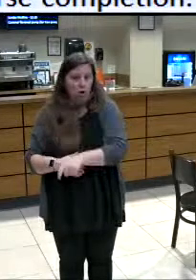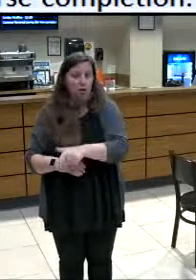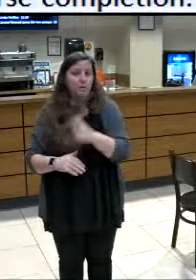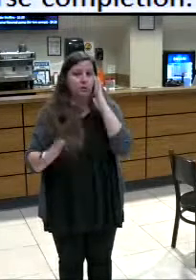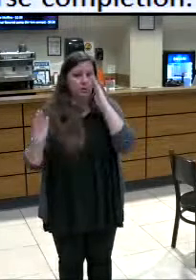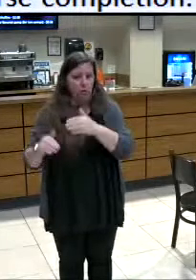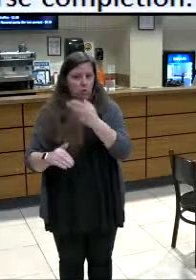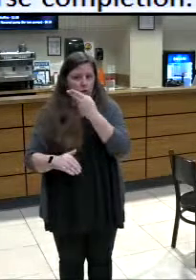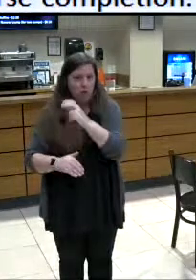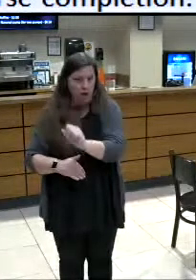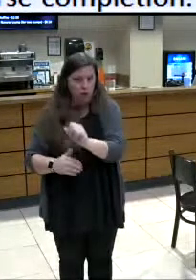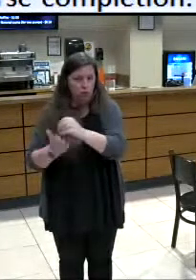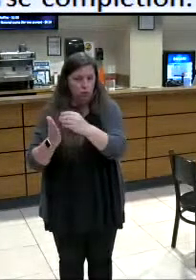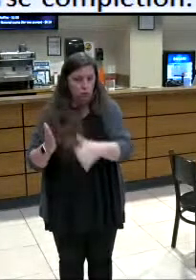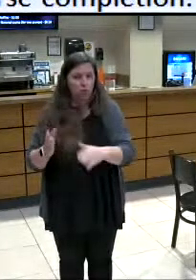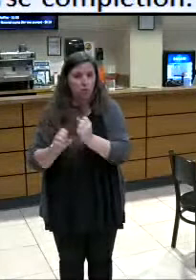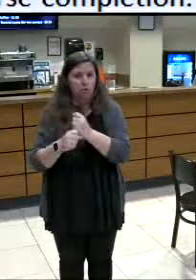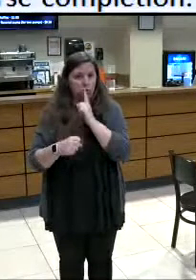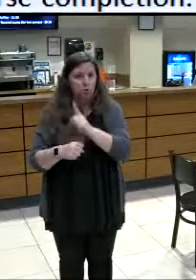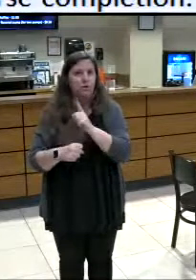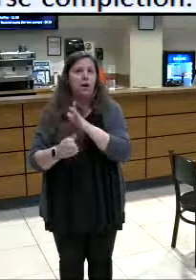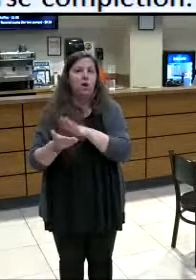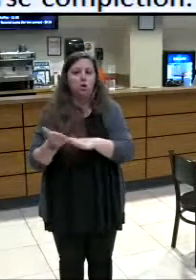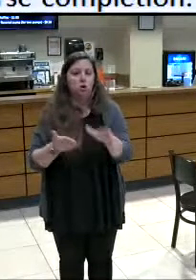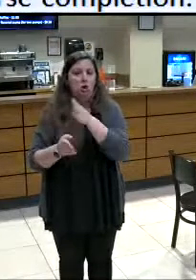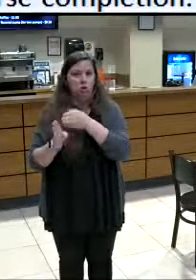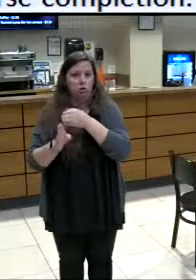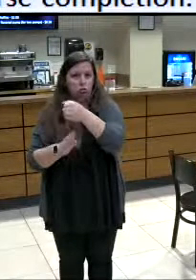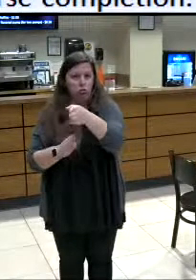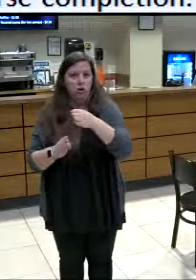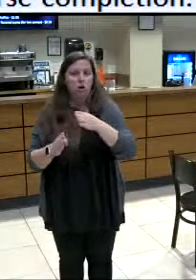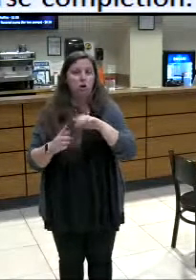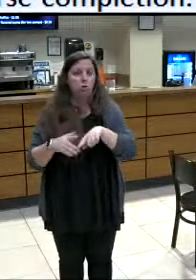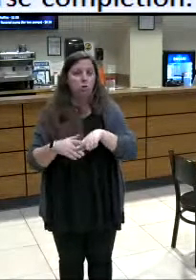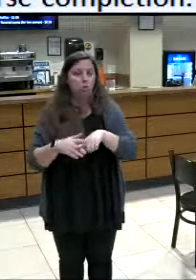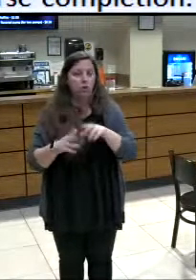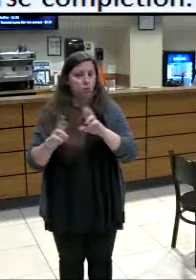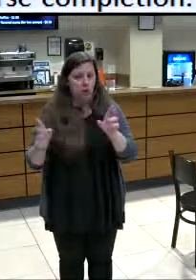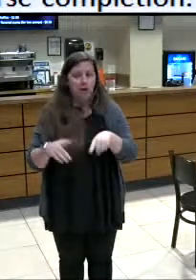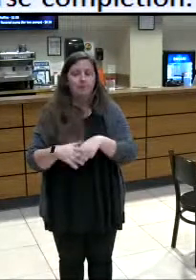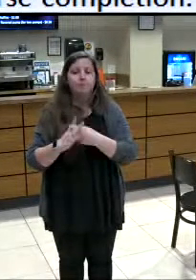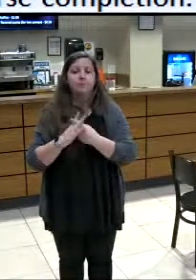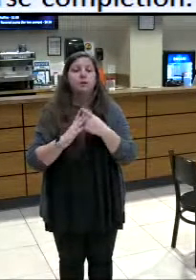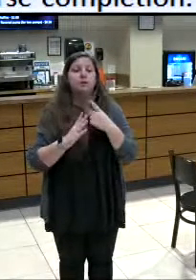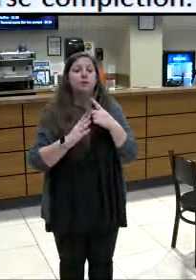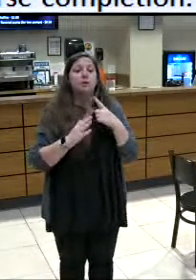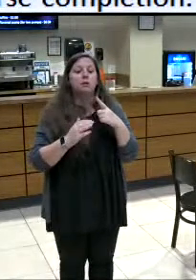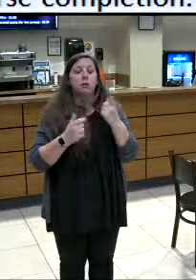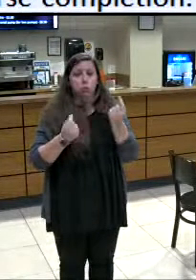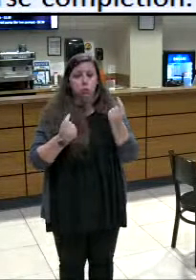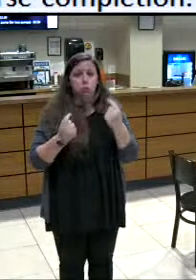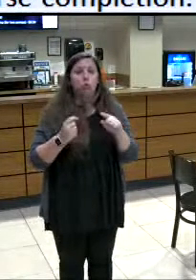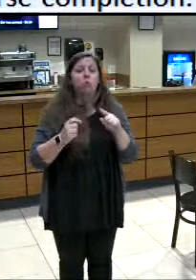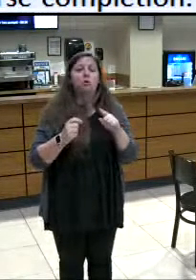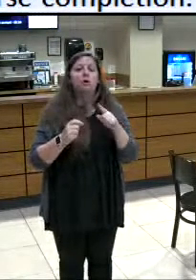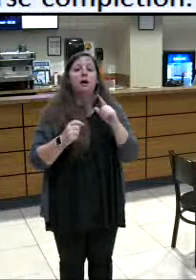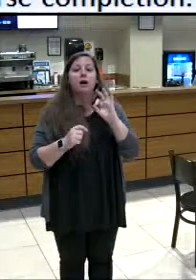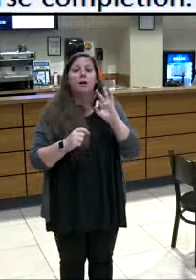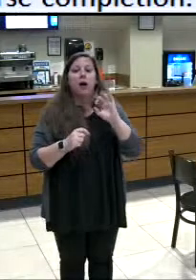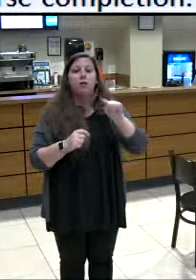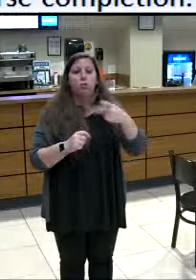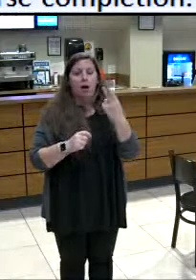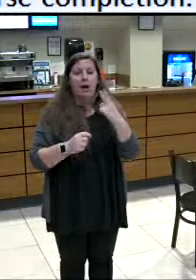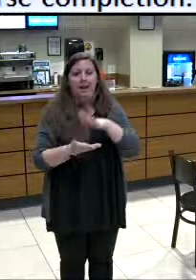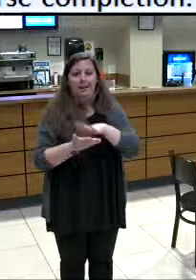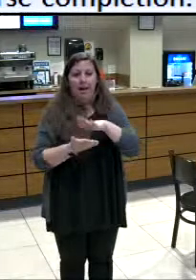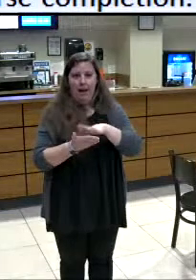are college and career ready. So the first initiative is to implement a 9th grade academy. This 9th grade academy is